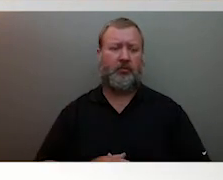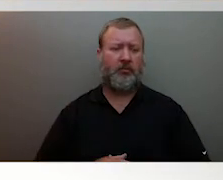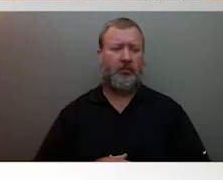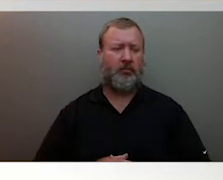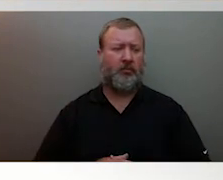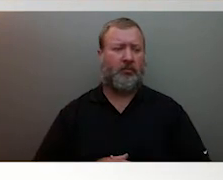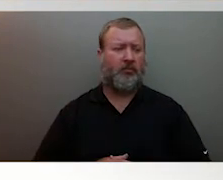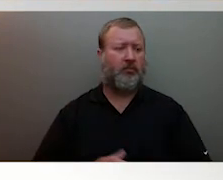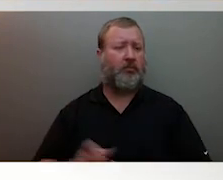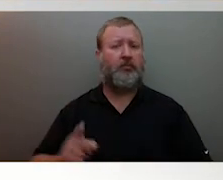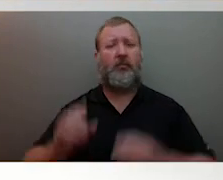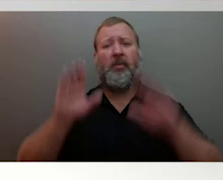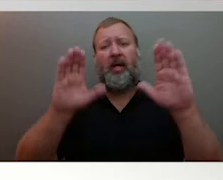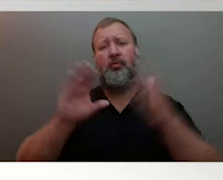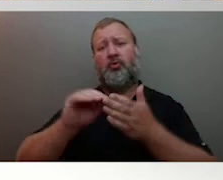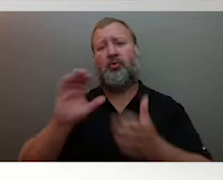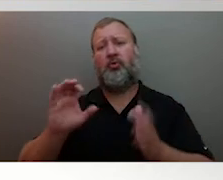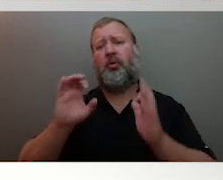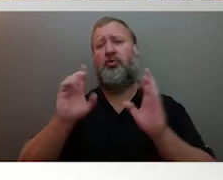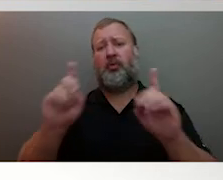Exceptional student education. This is